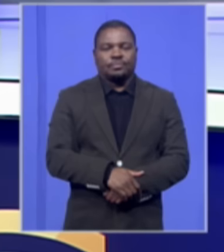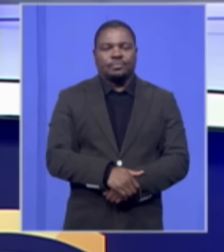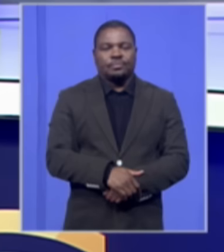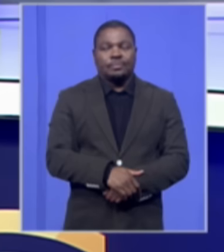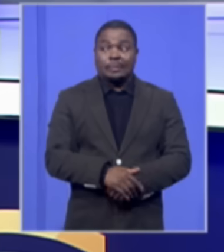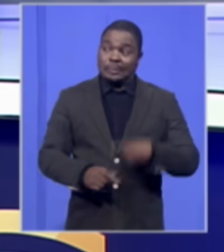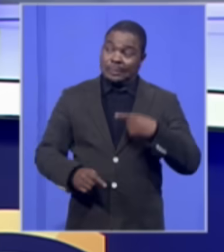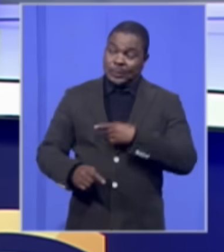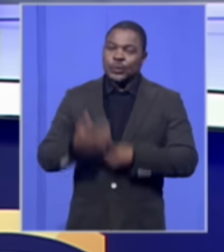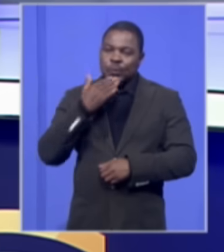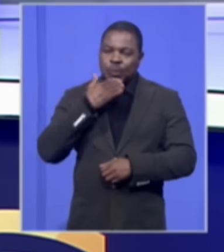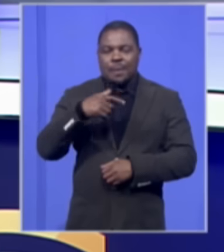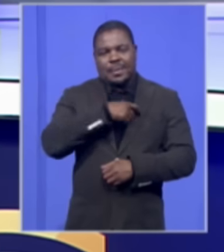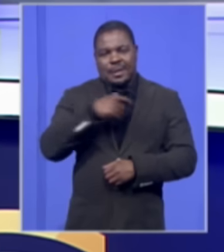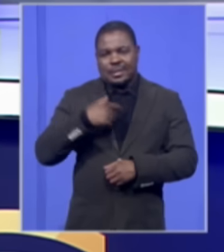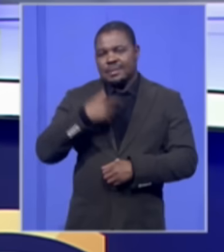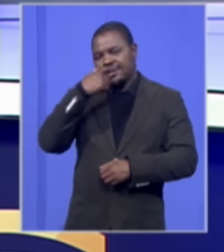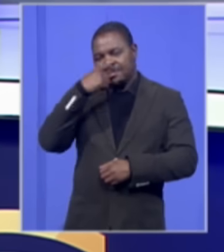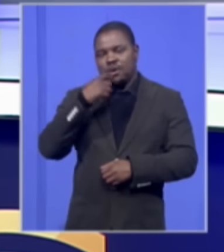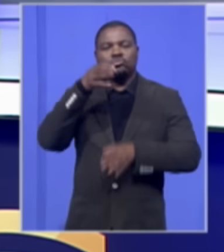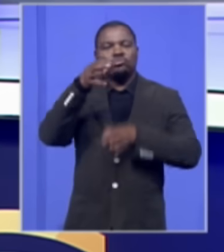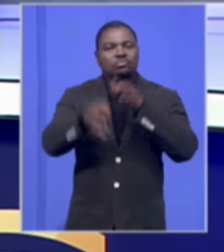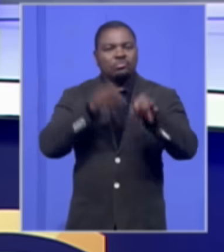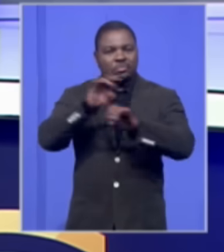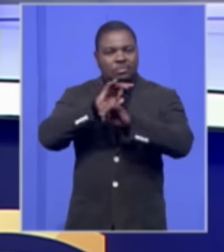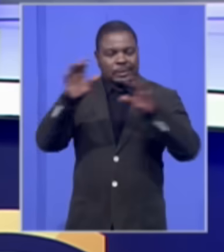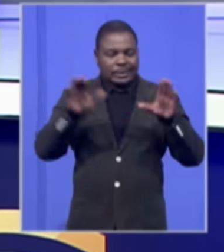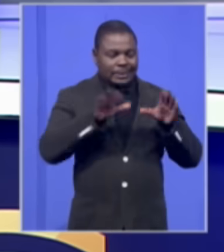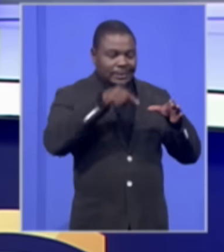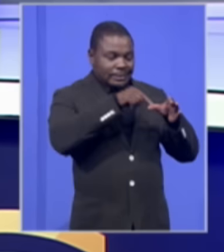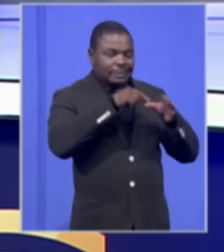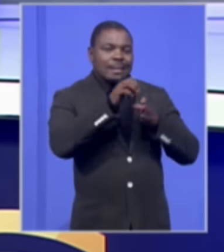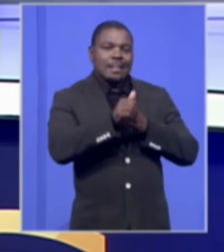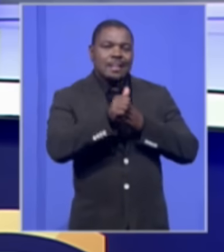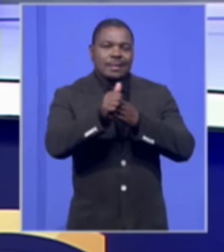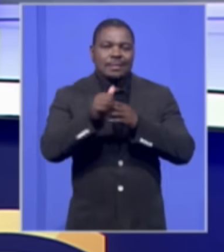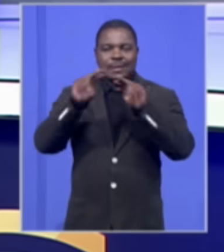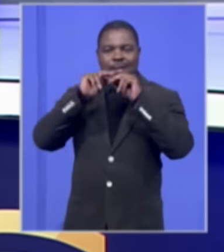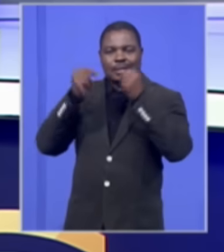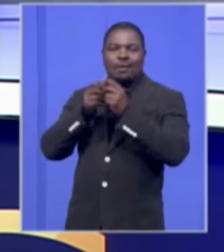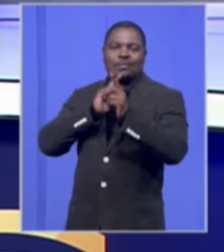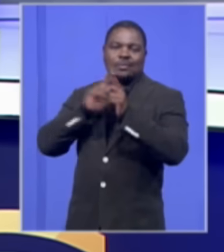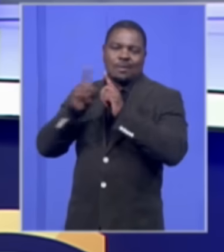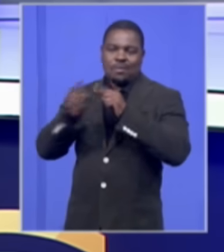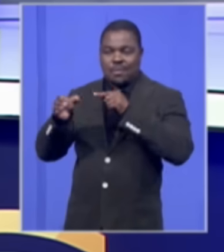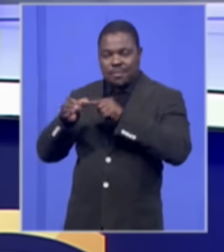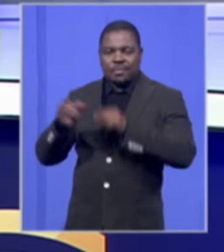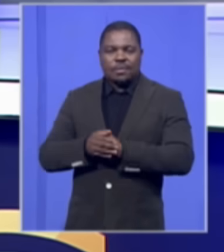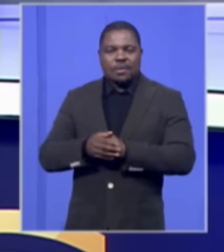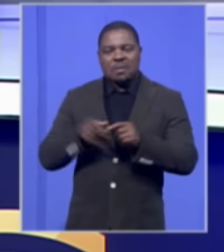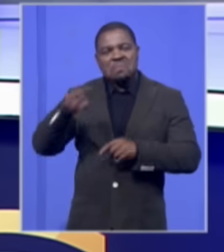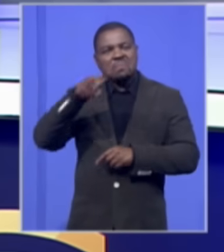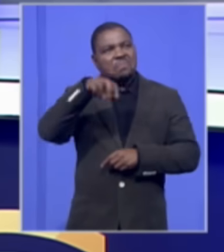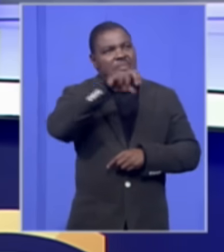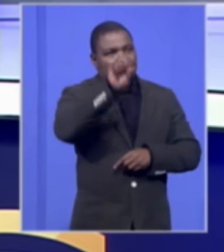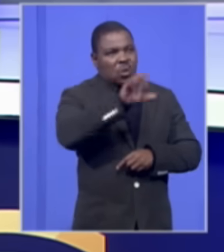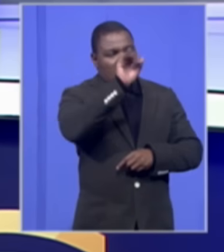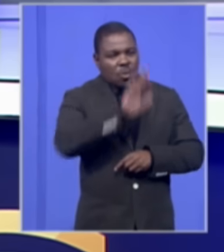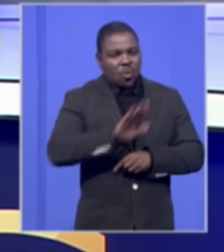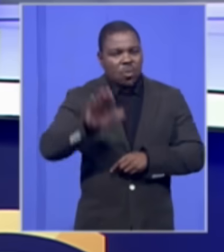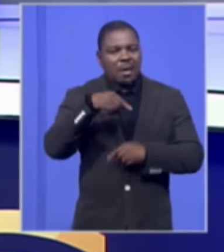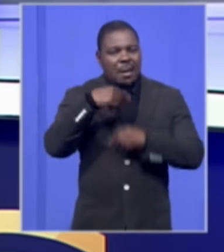Yo beile Mopresidente Cyril Ramaphosa ga ya tsebagatša setlhopha seo se tlo go etela pele lesolo la poledišano ya setšhaba go ralala le Afrika Borwa